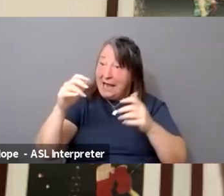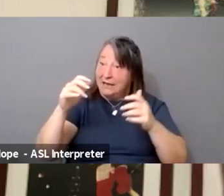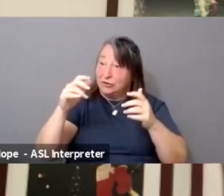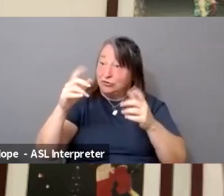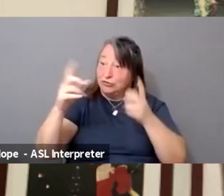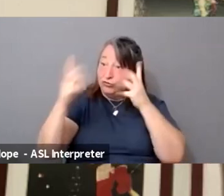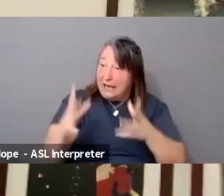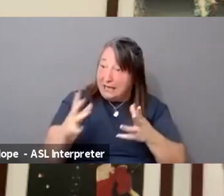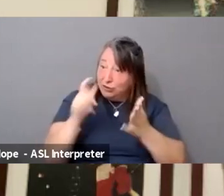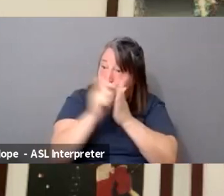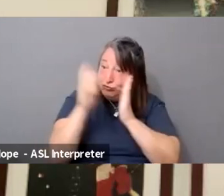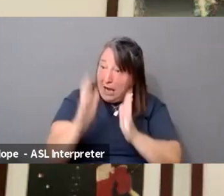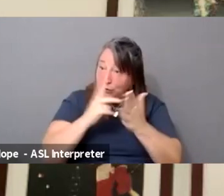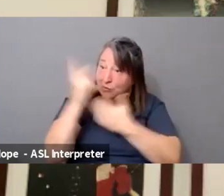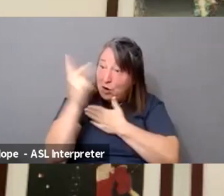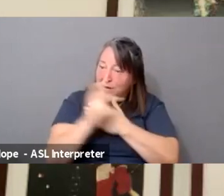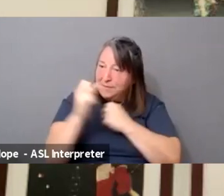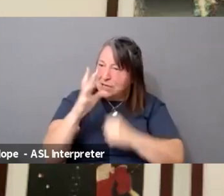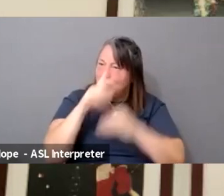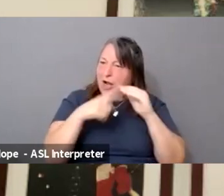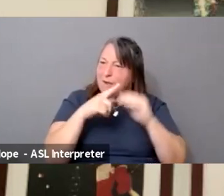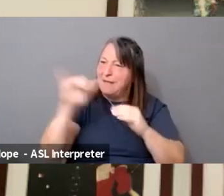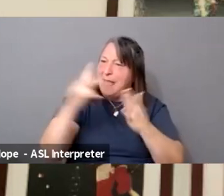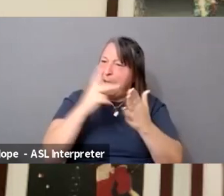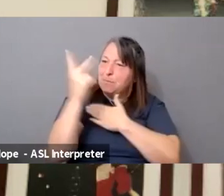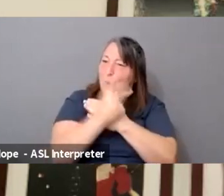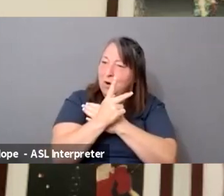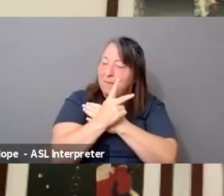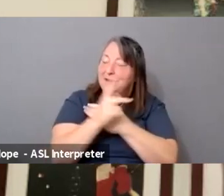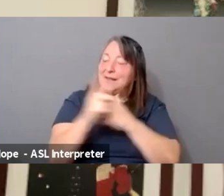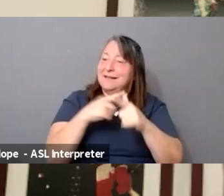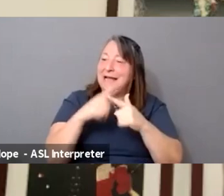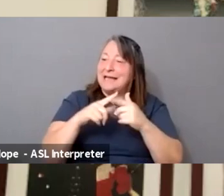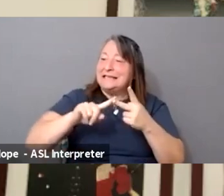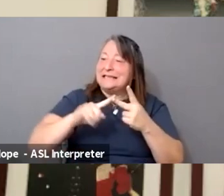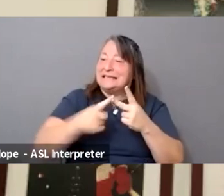little bit about that. And then part two is